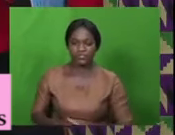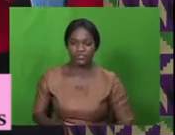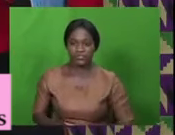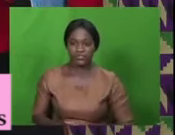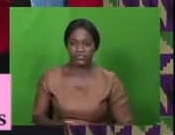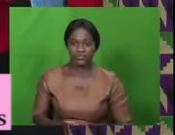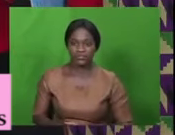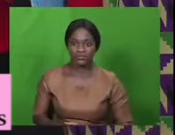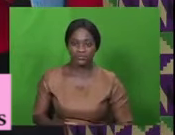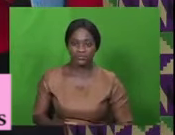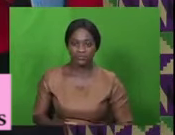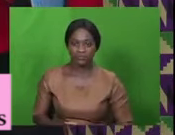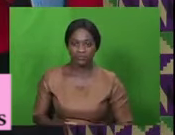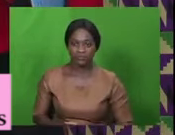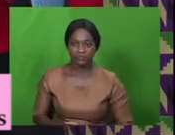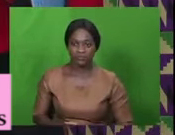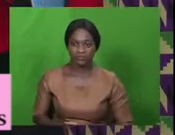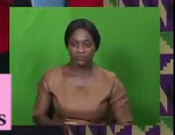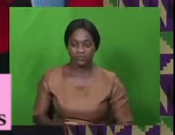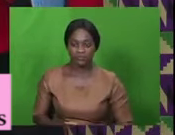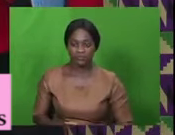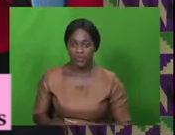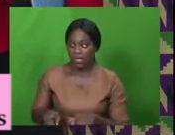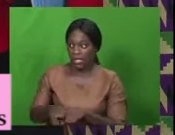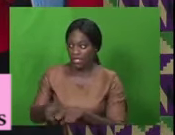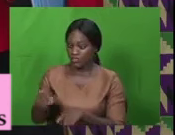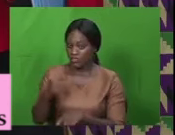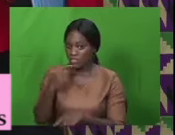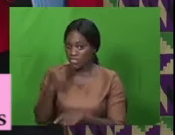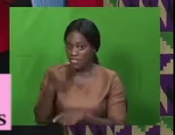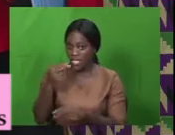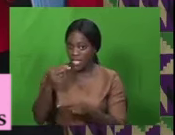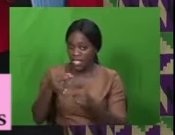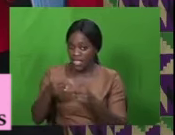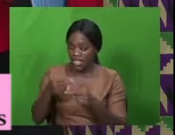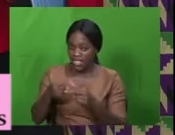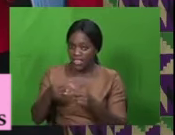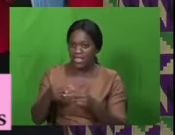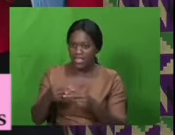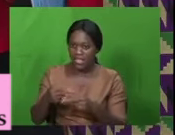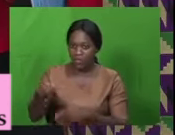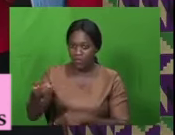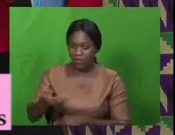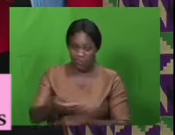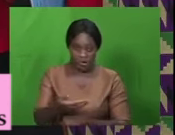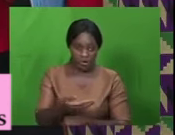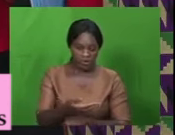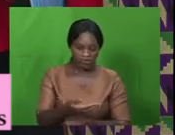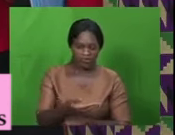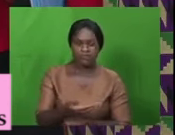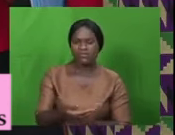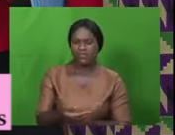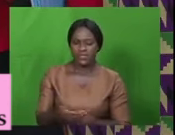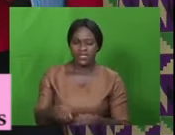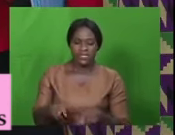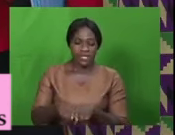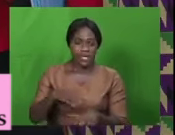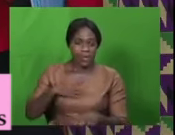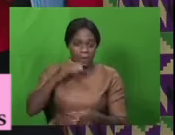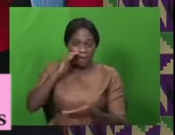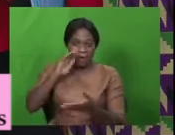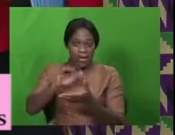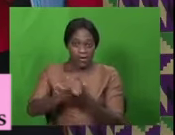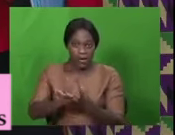In accordance with protocol and convention, it is good to see that my wife, the First Lady, Rebecca